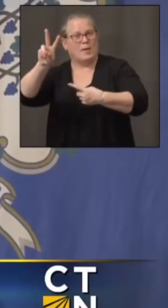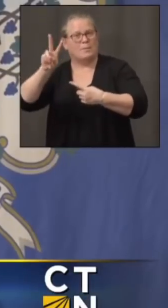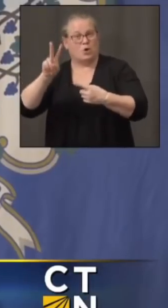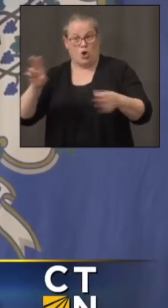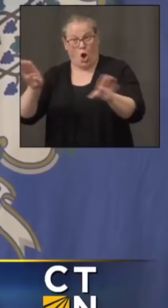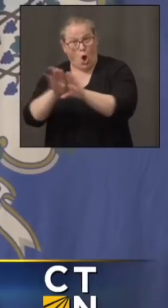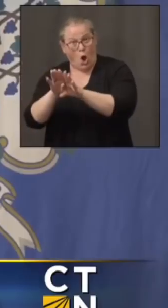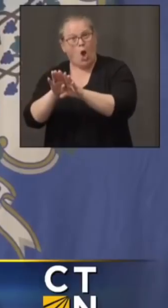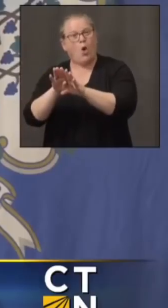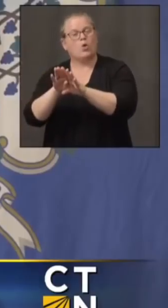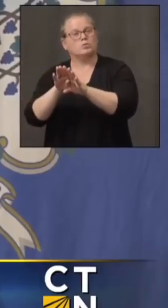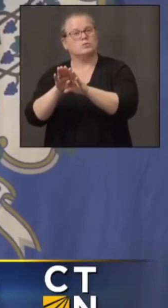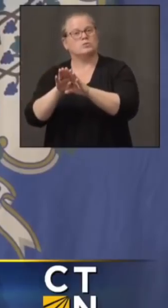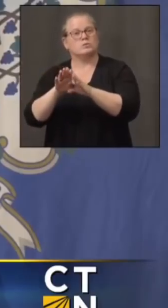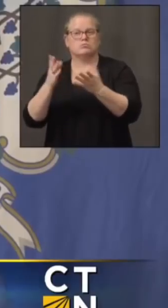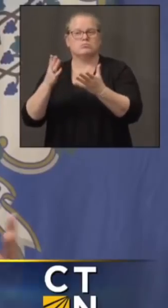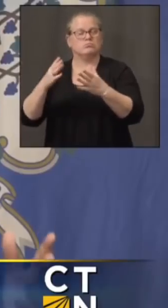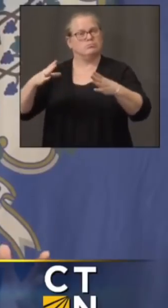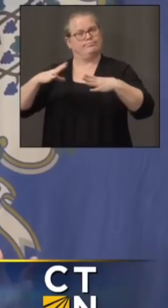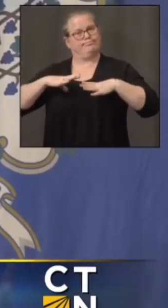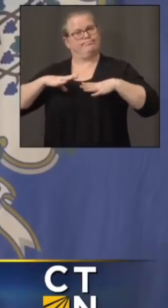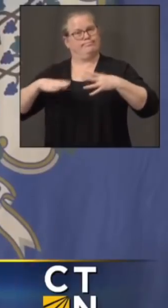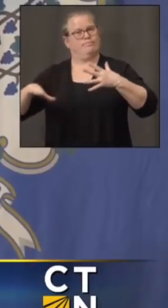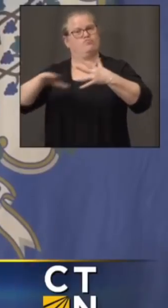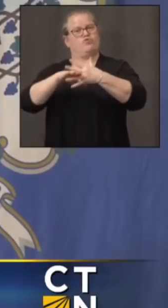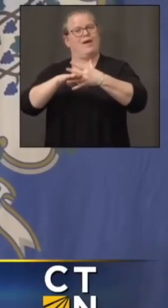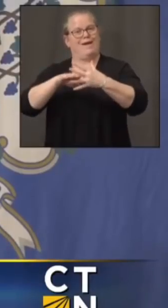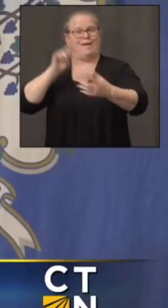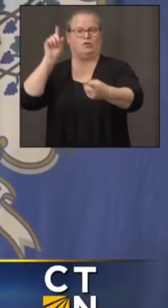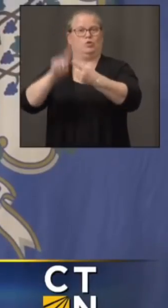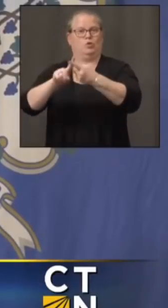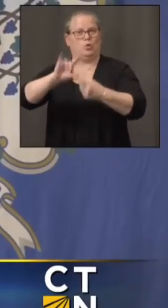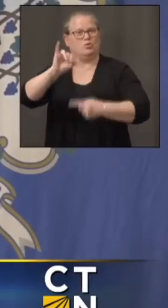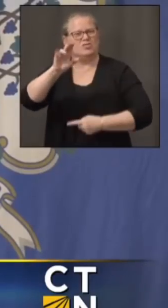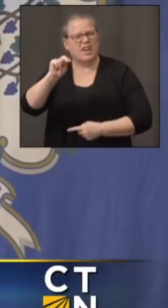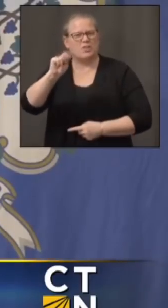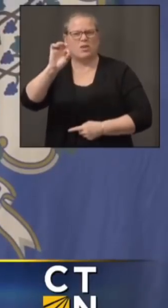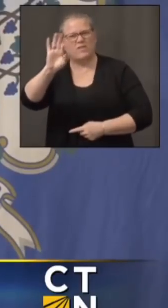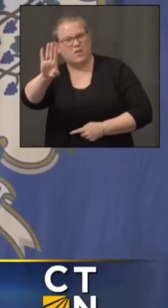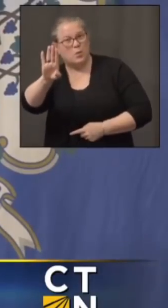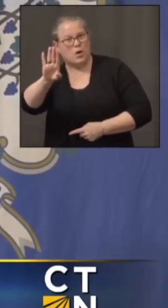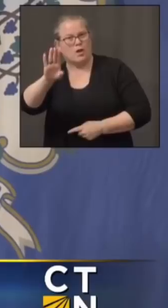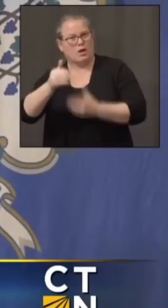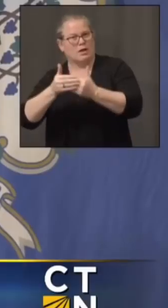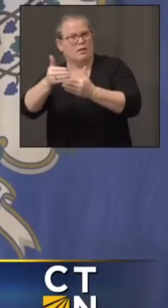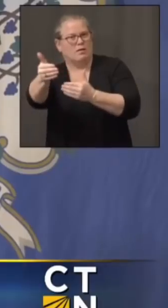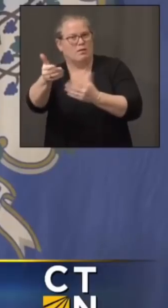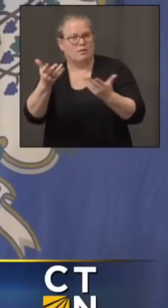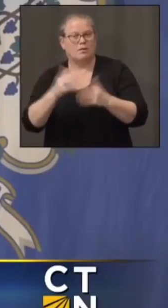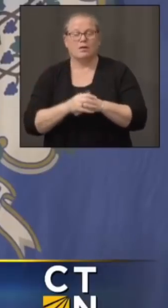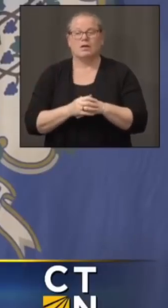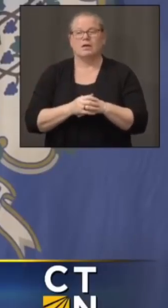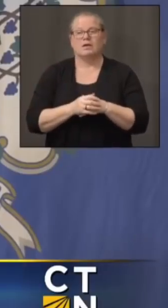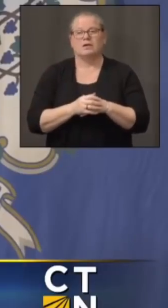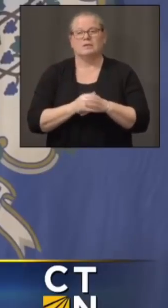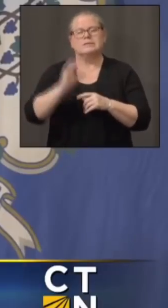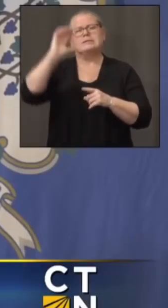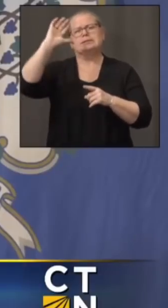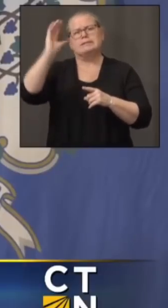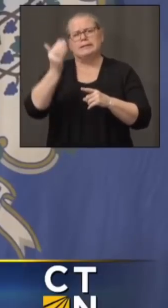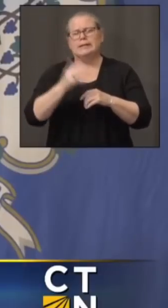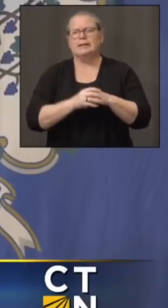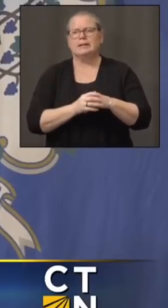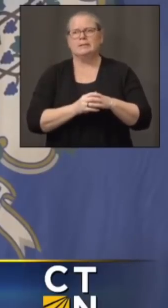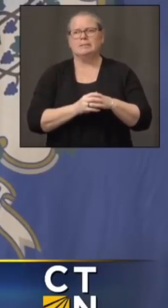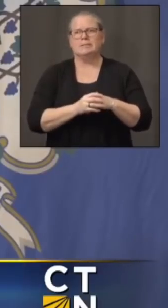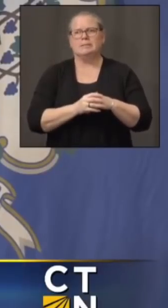I look at K through 12, I think that the high schools are more at risk perhaps than the youngest grades, as I